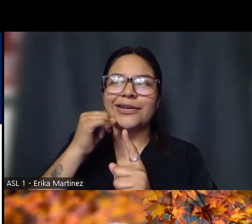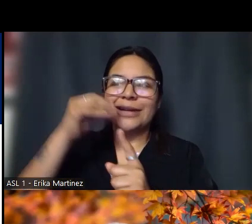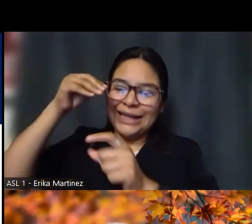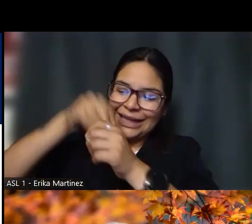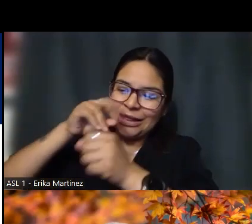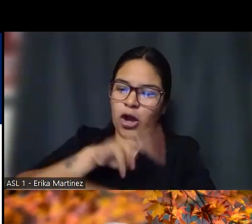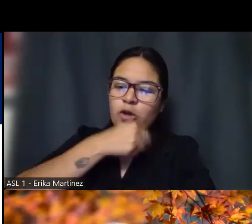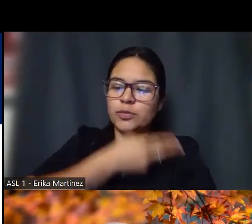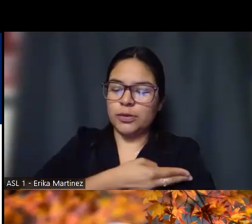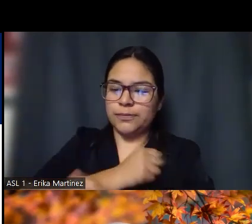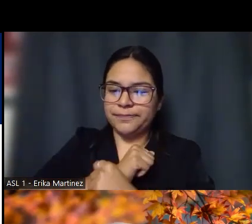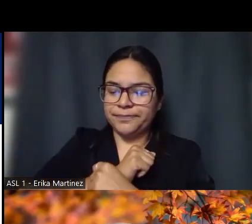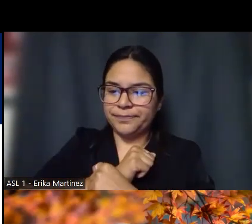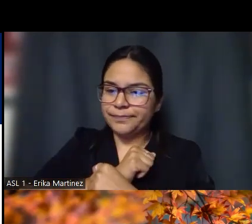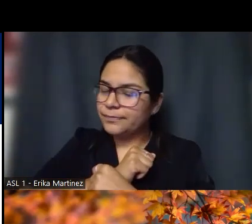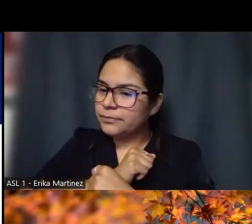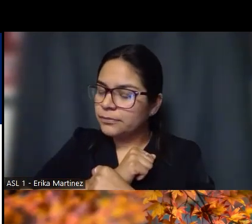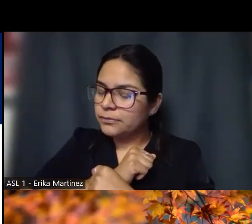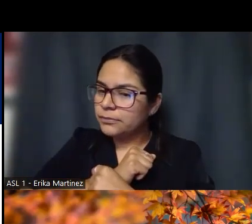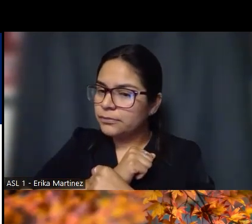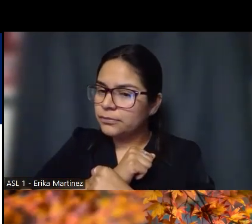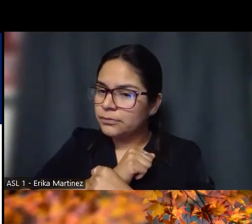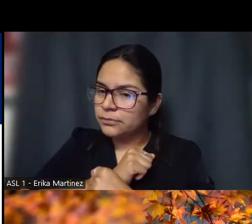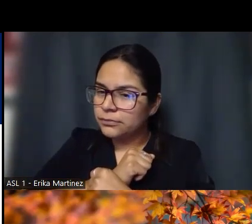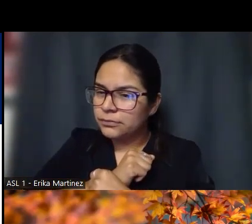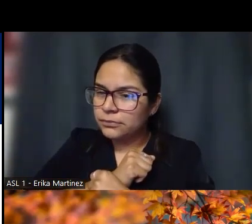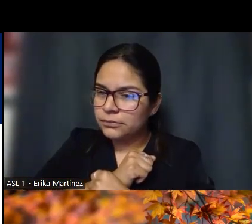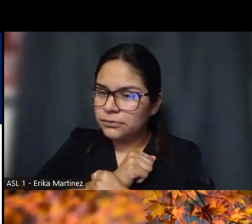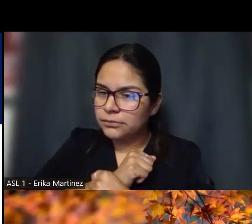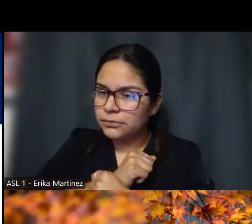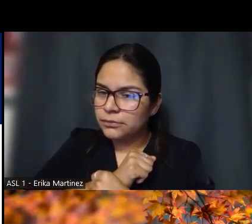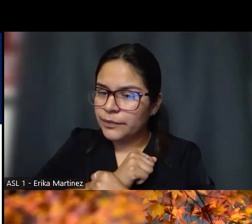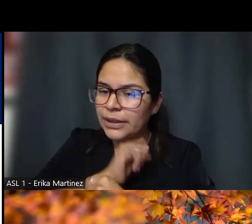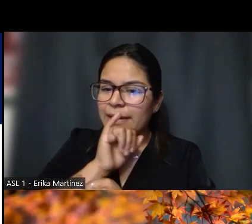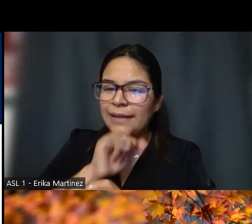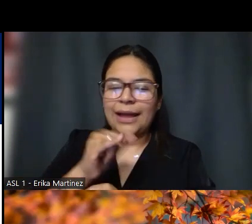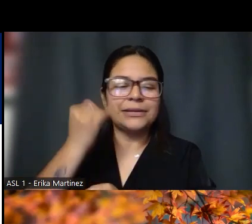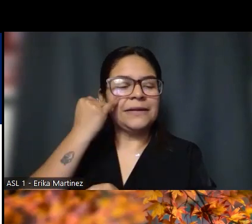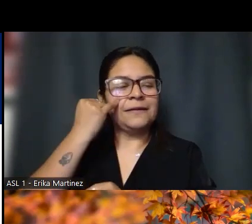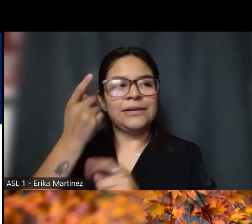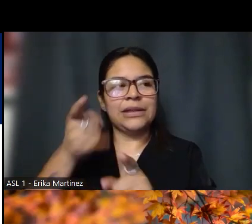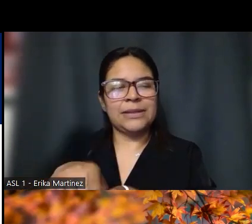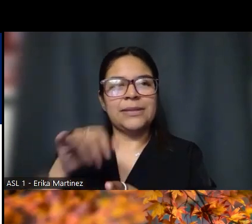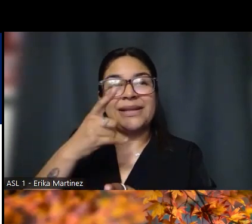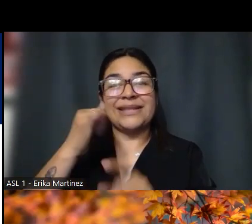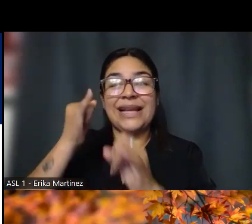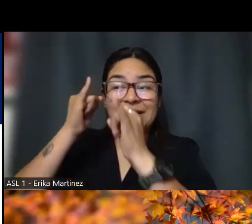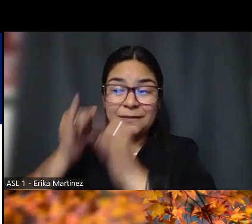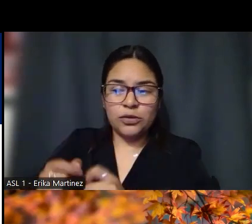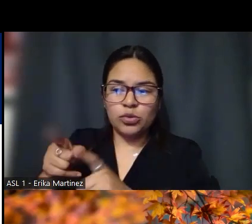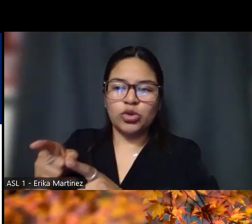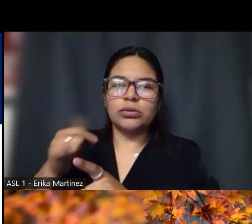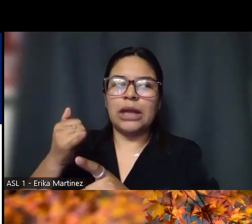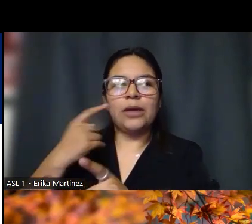hospital. So what I would recommend, because of the individual, in this case, you're